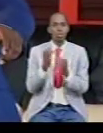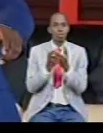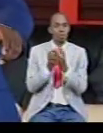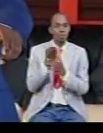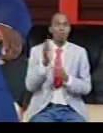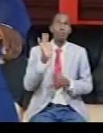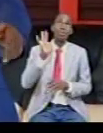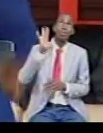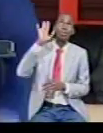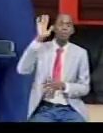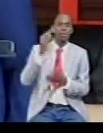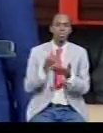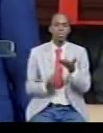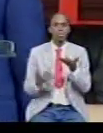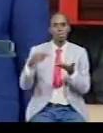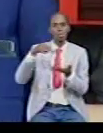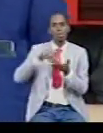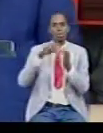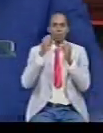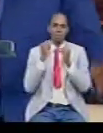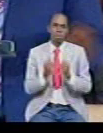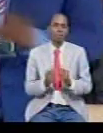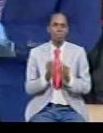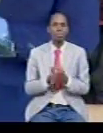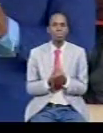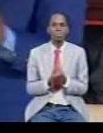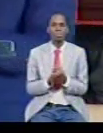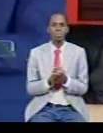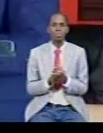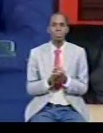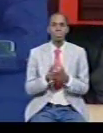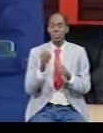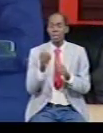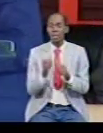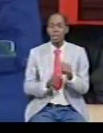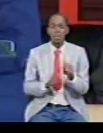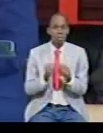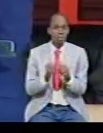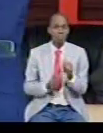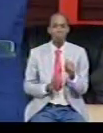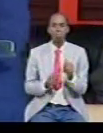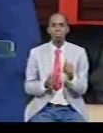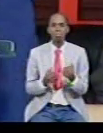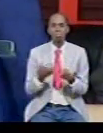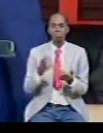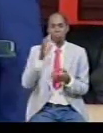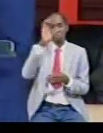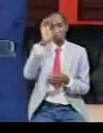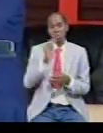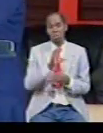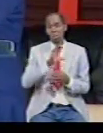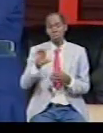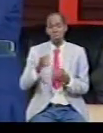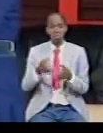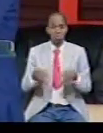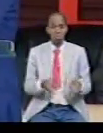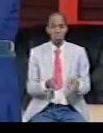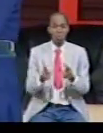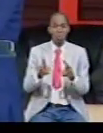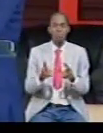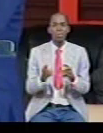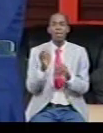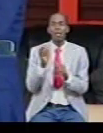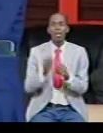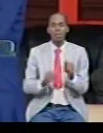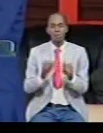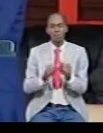his resurrection power. Every crossroad you will win. Every turn